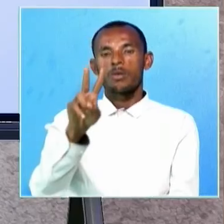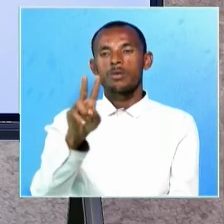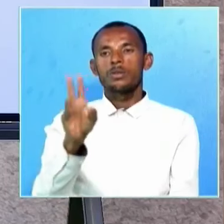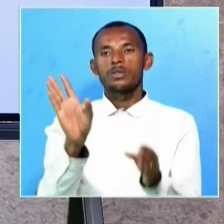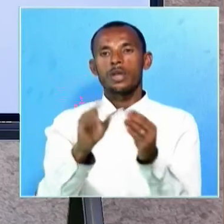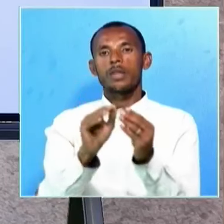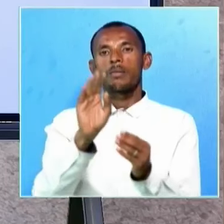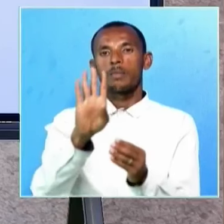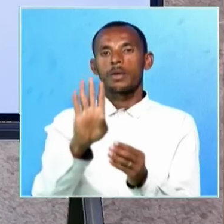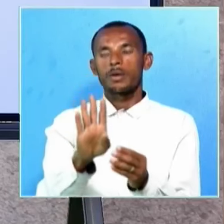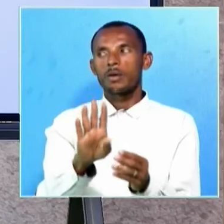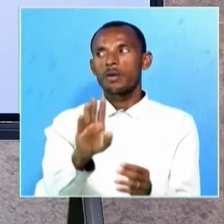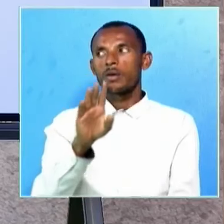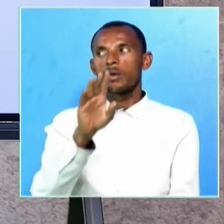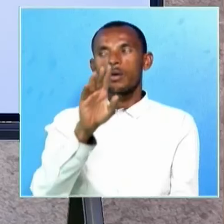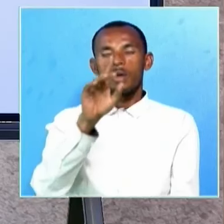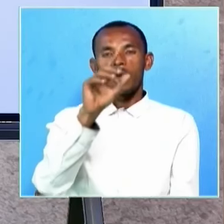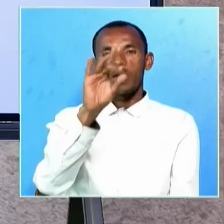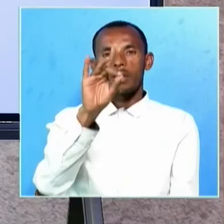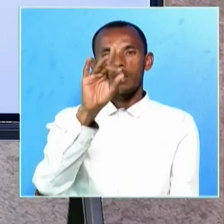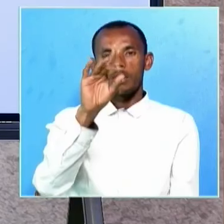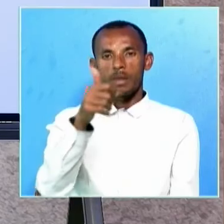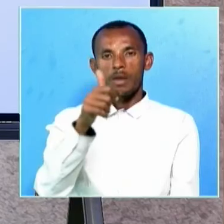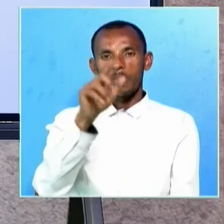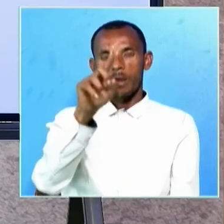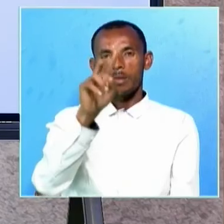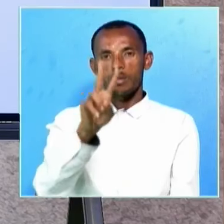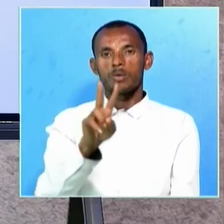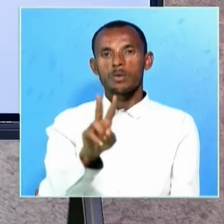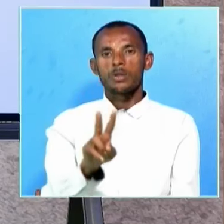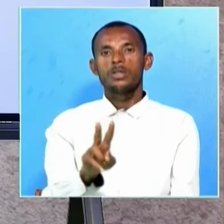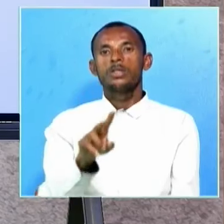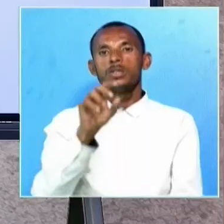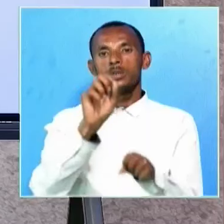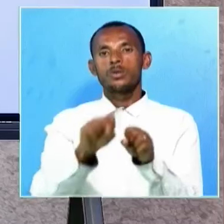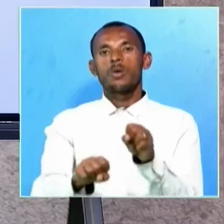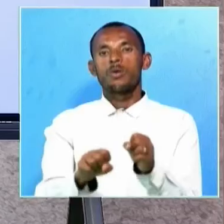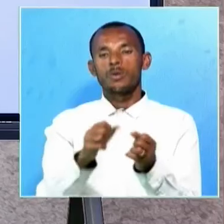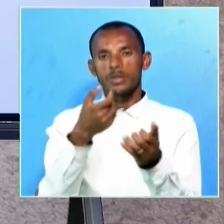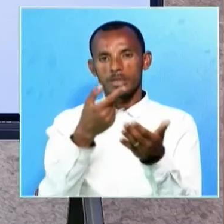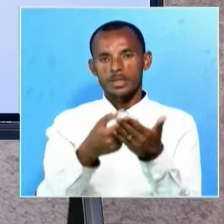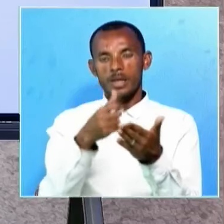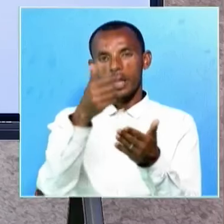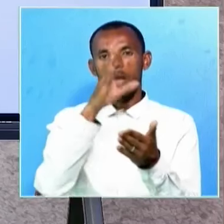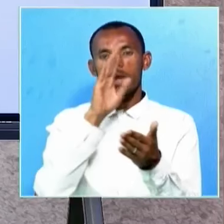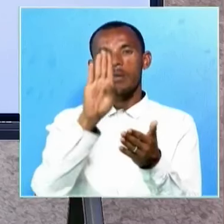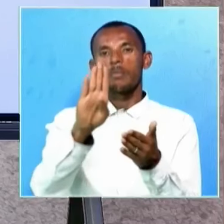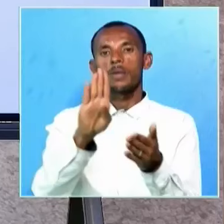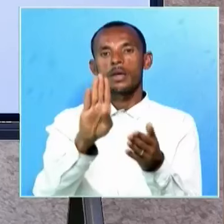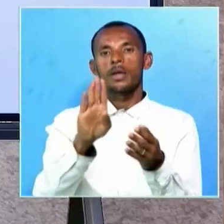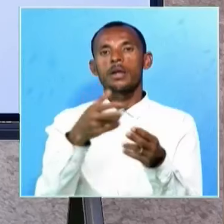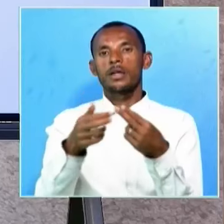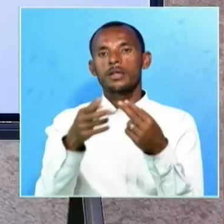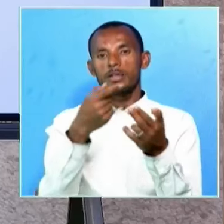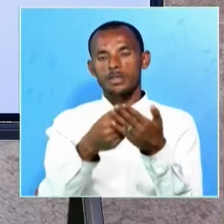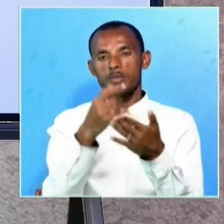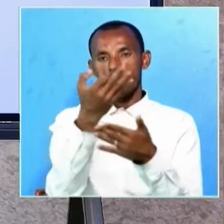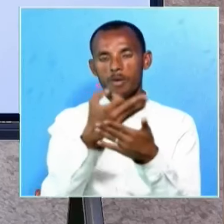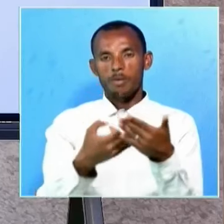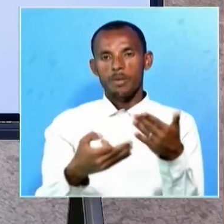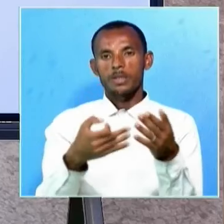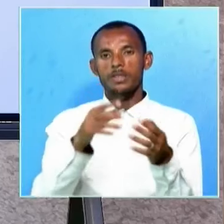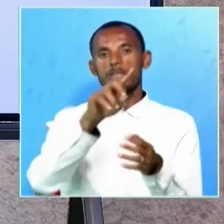set you have 8, 10, 1, 2. So this A and B are related in this form. So